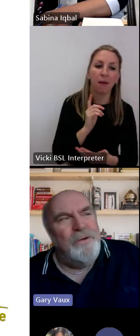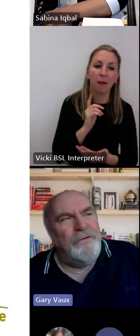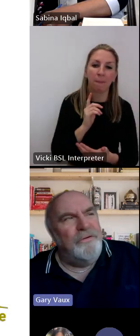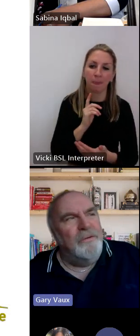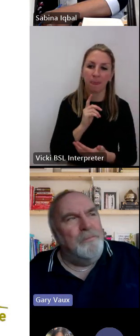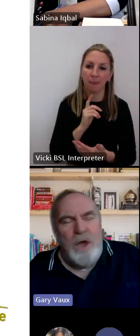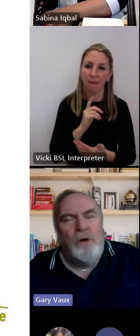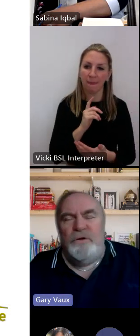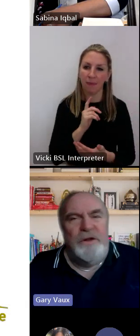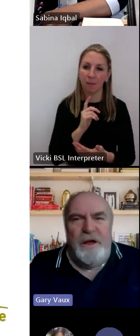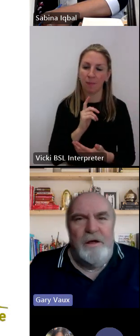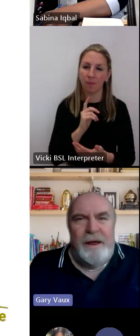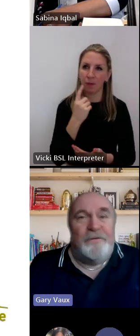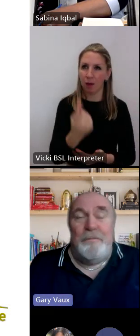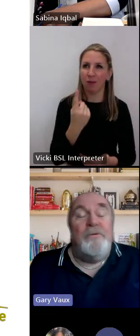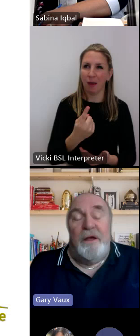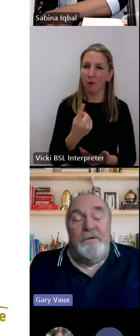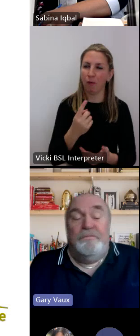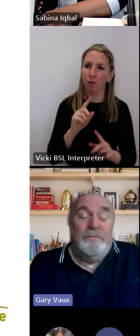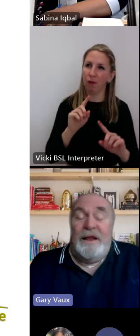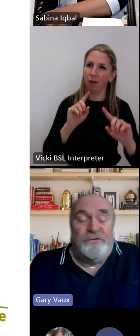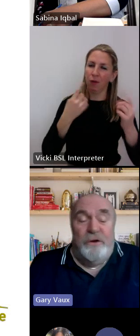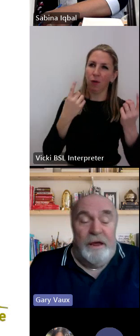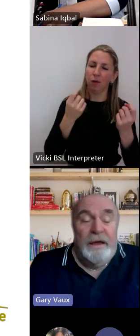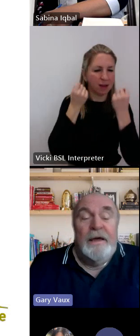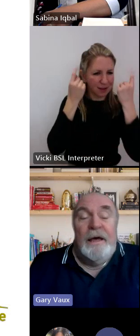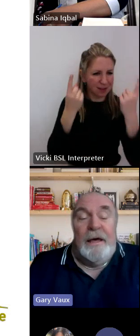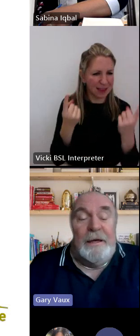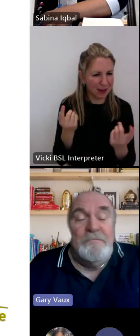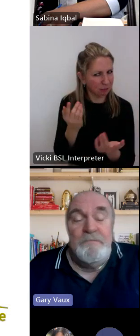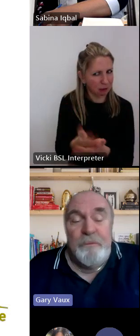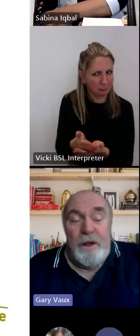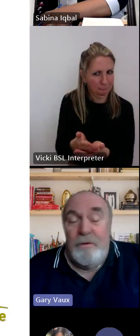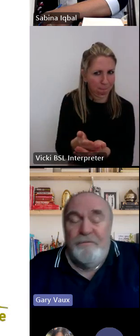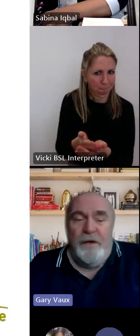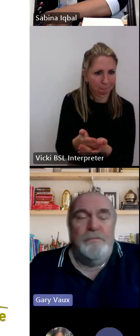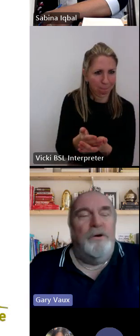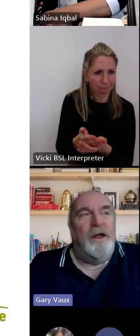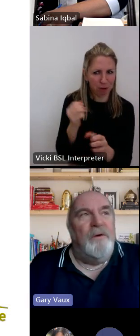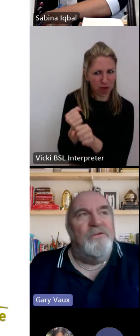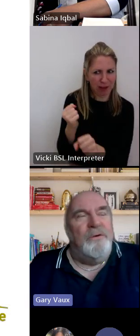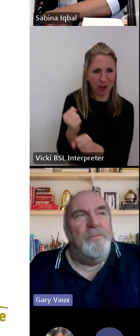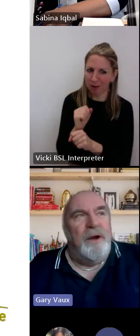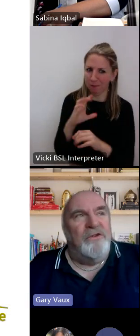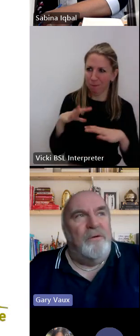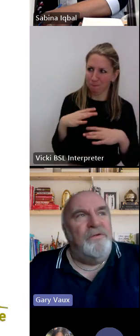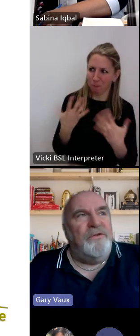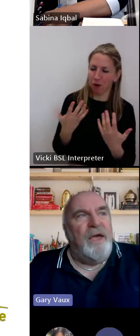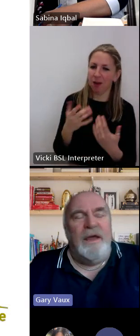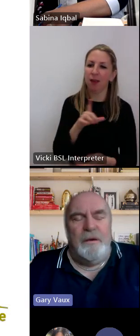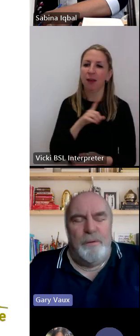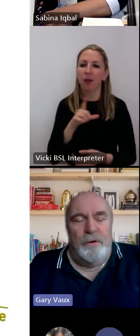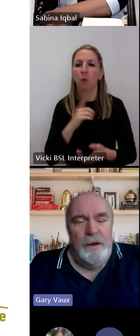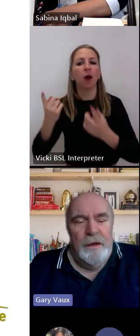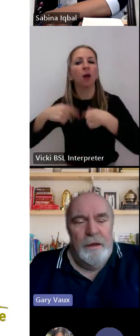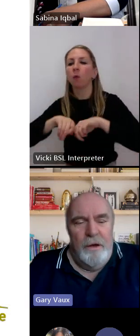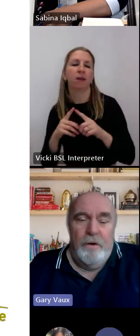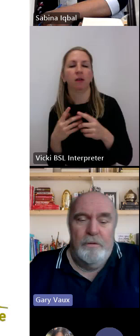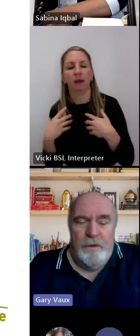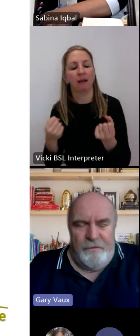something that was beyond her experience, naturally. We don't have a money advice unit branch office yet in